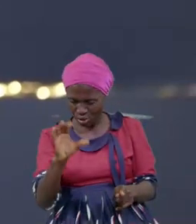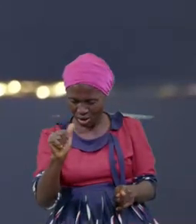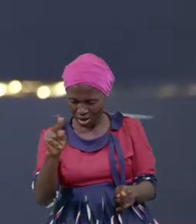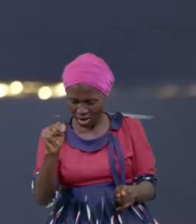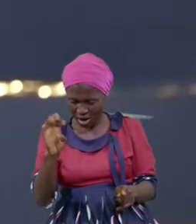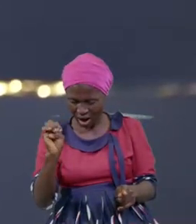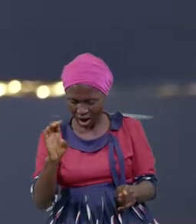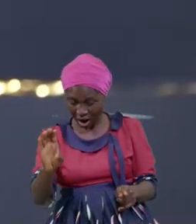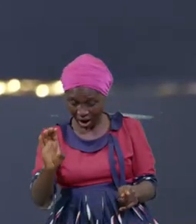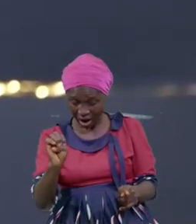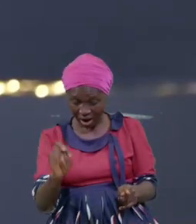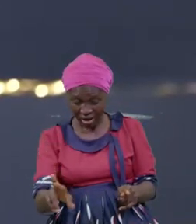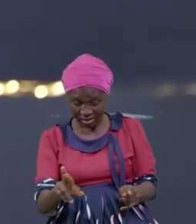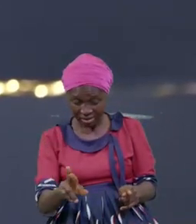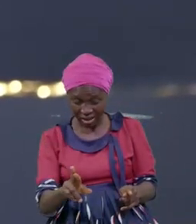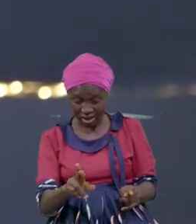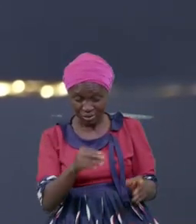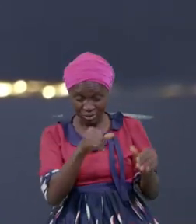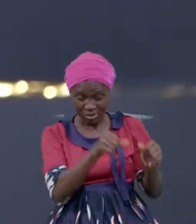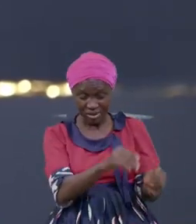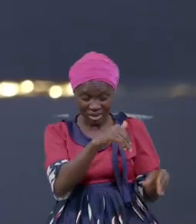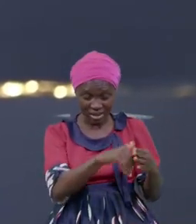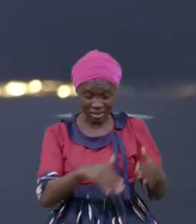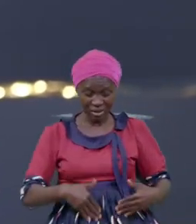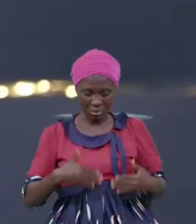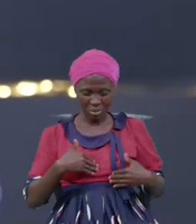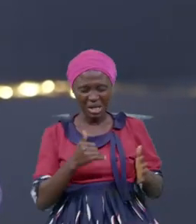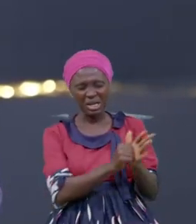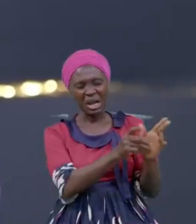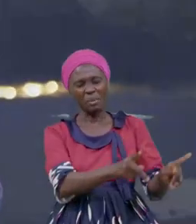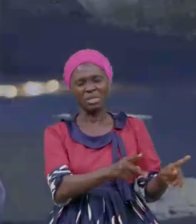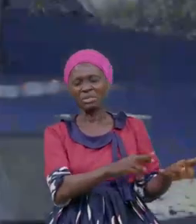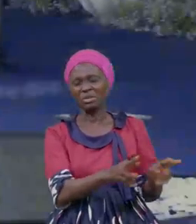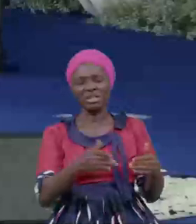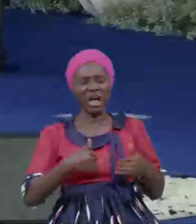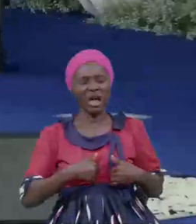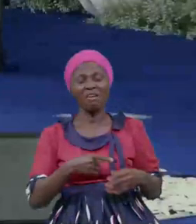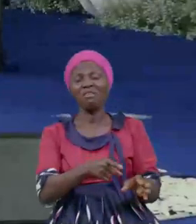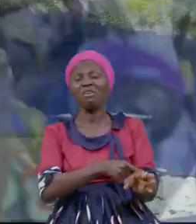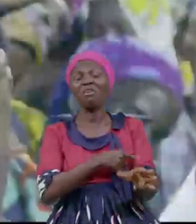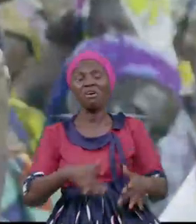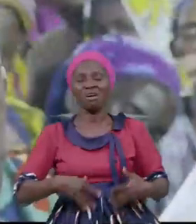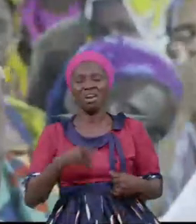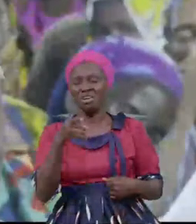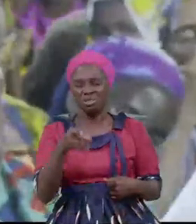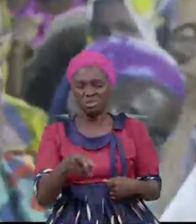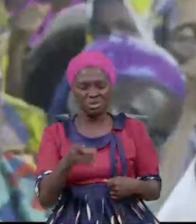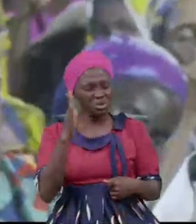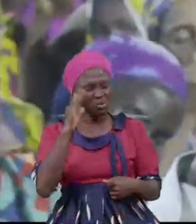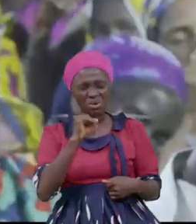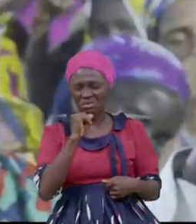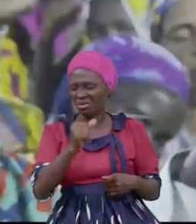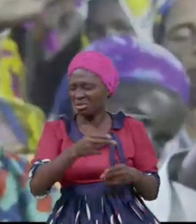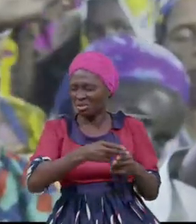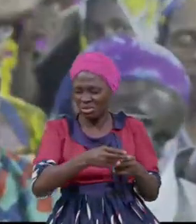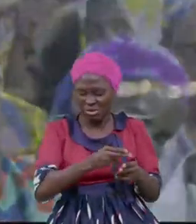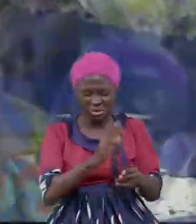has long life. You will not cut short the long life. Cancer,